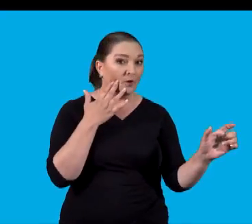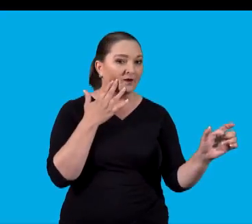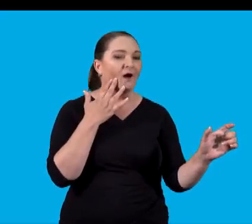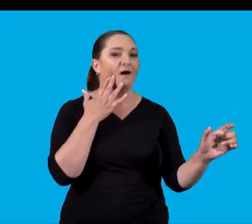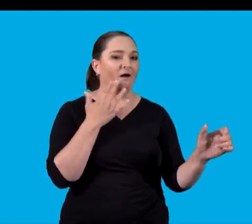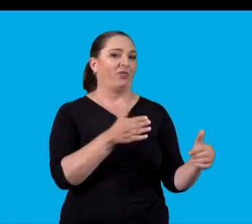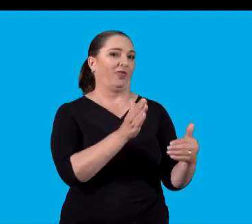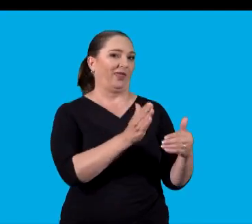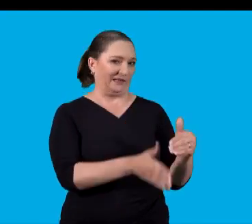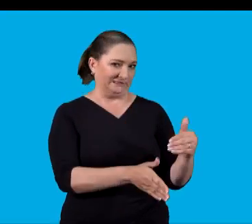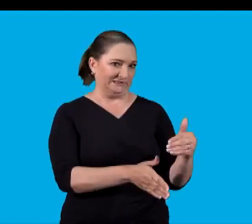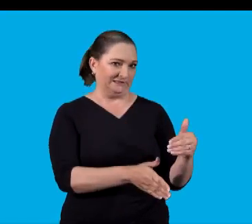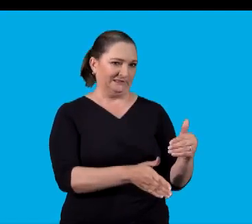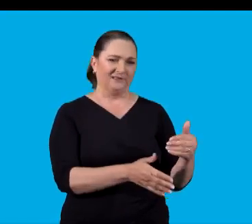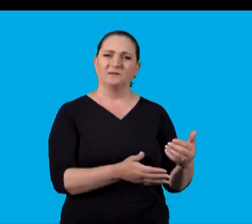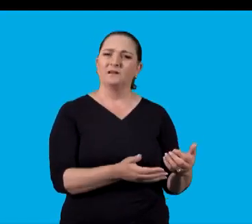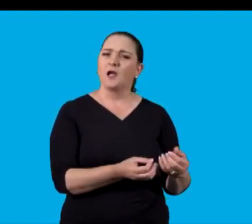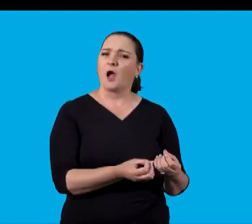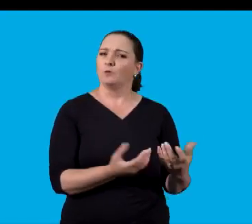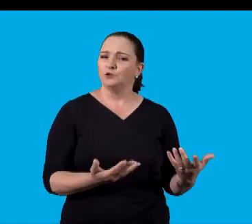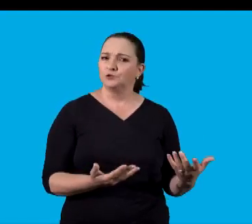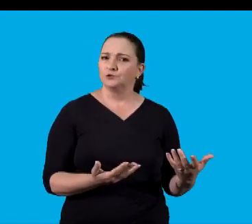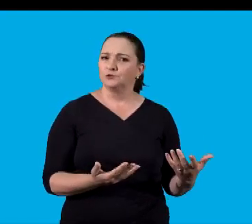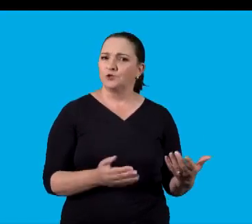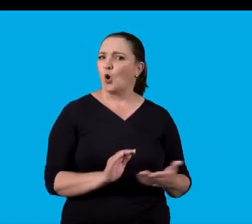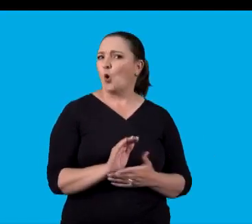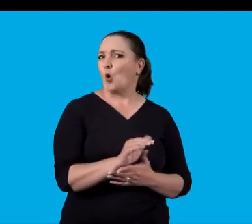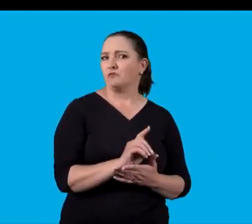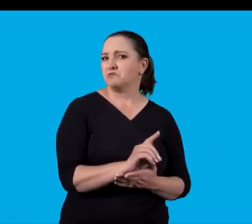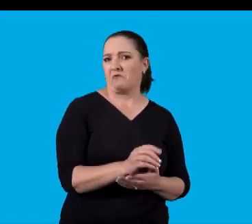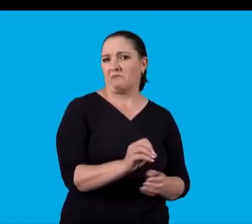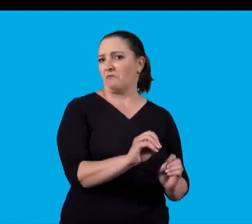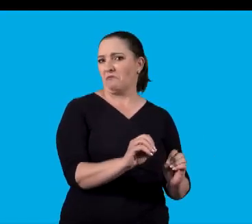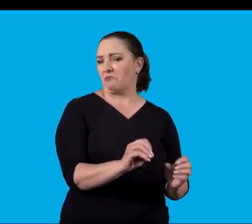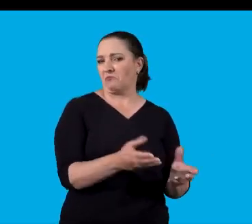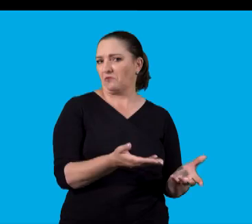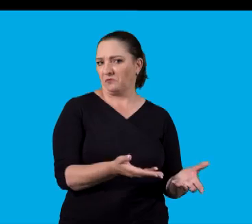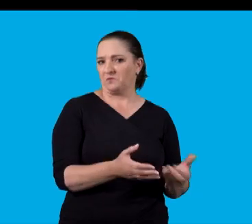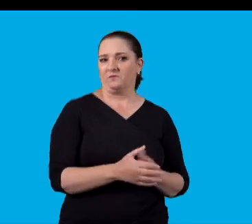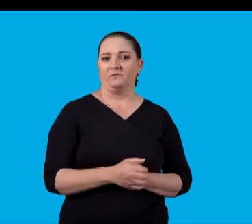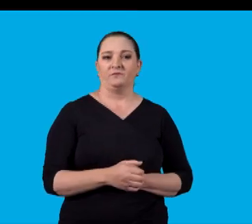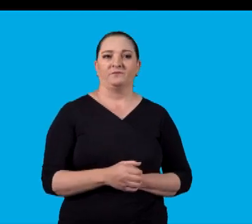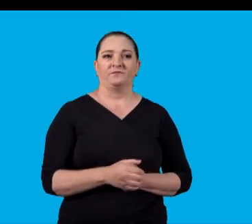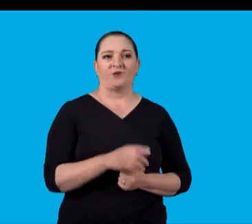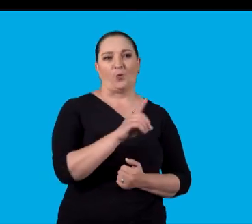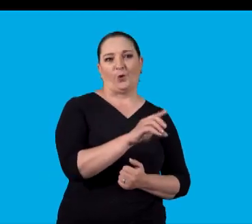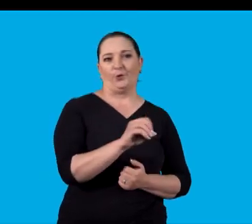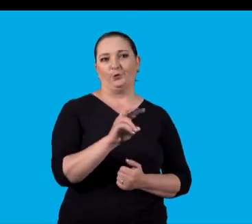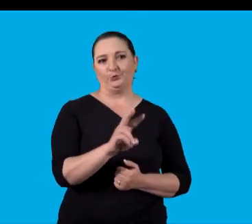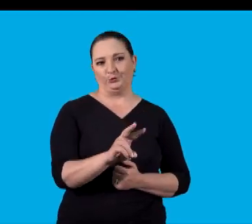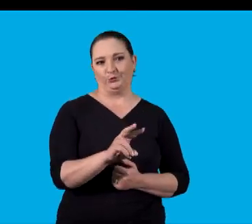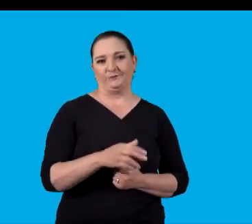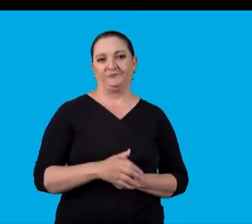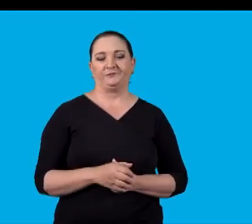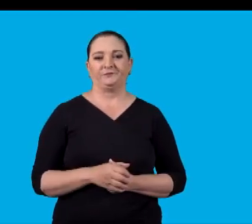at the end. How much is that? There was no overdraft in this case, so it's